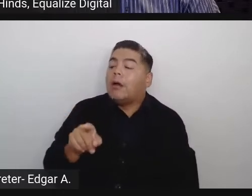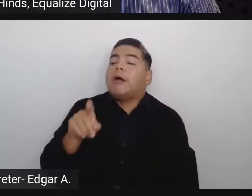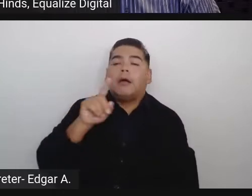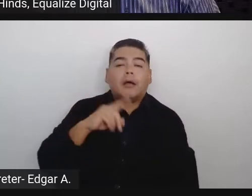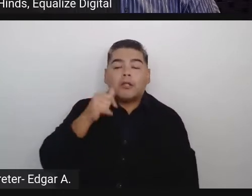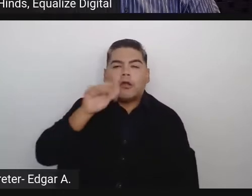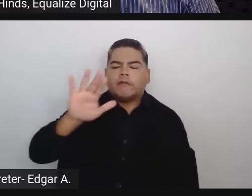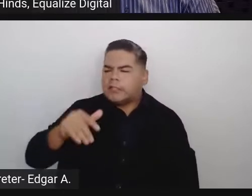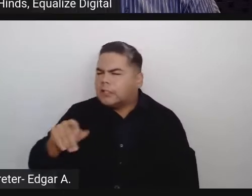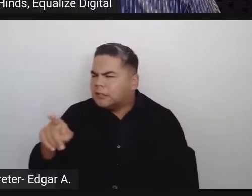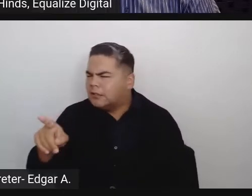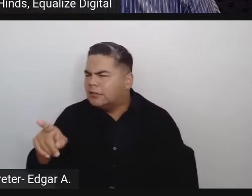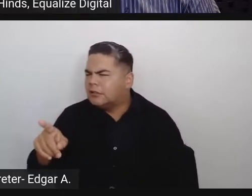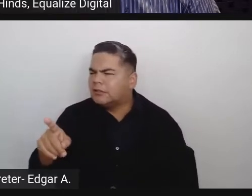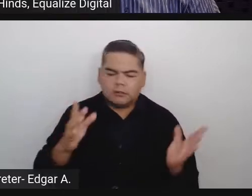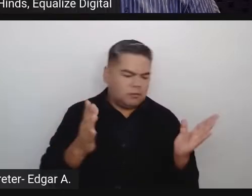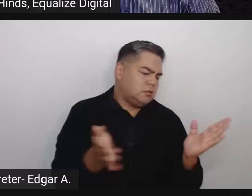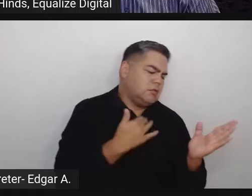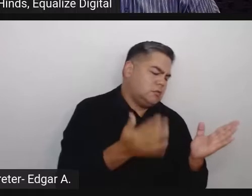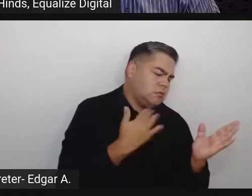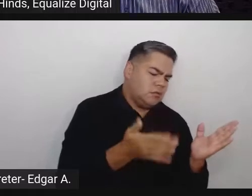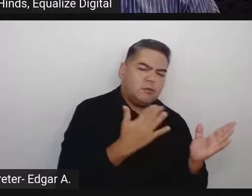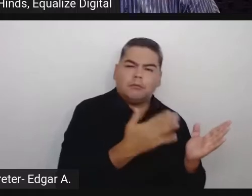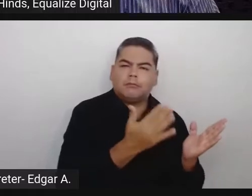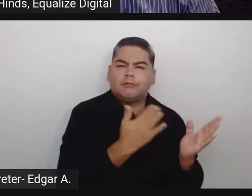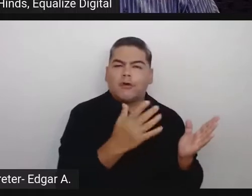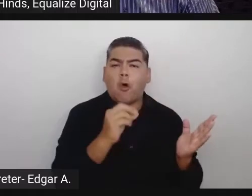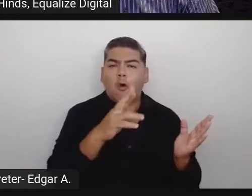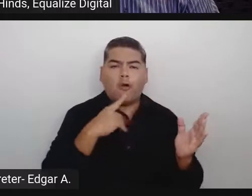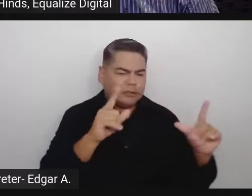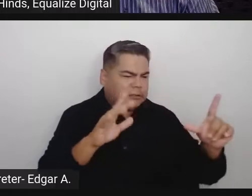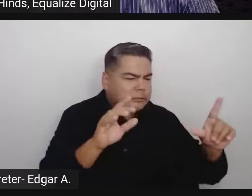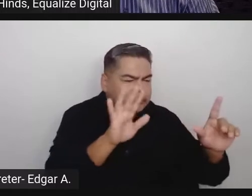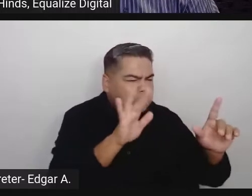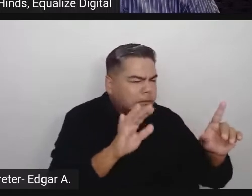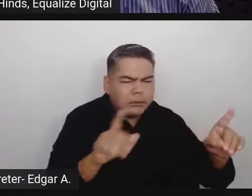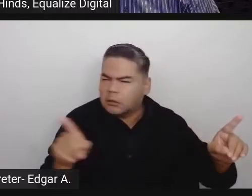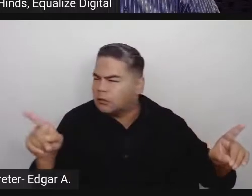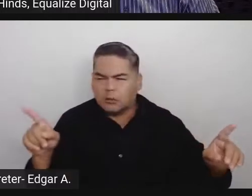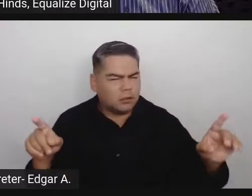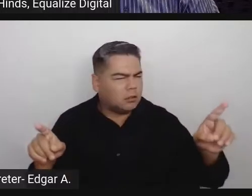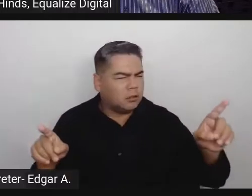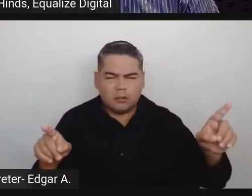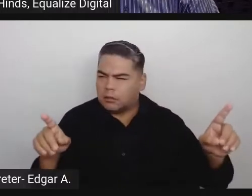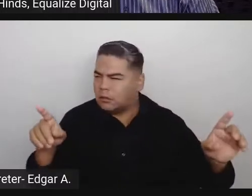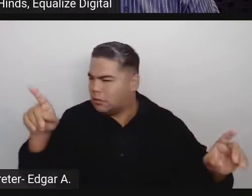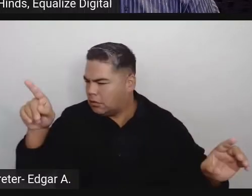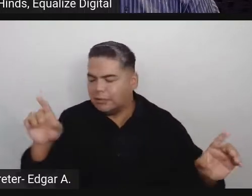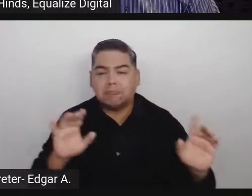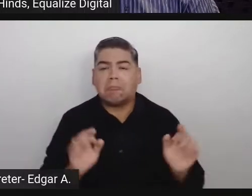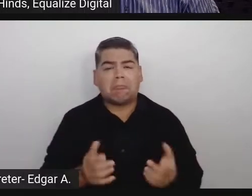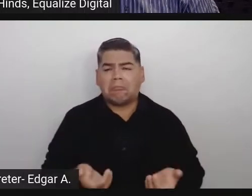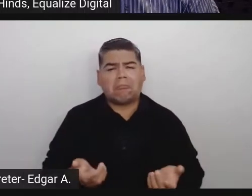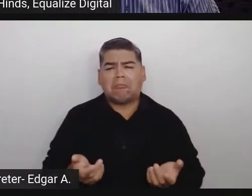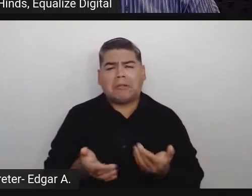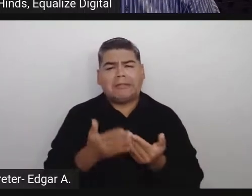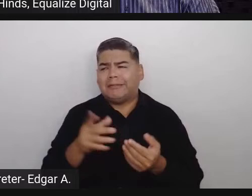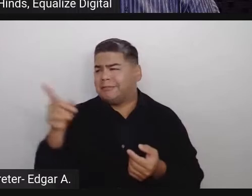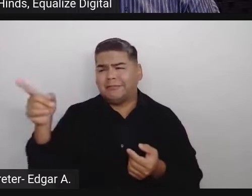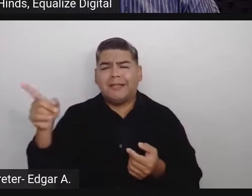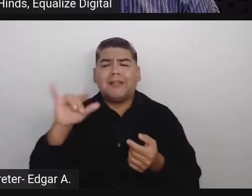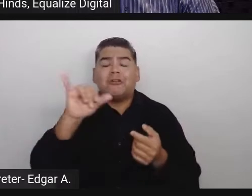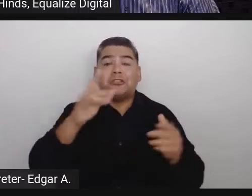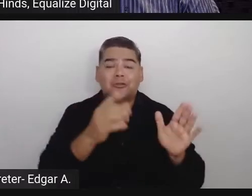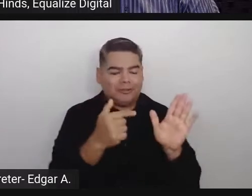their guide and then figure out, okay, what am I supposed to do here? And then the guide also will have like screenshots to things as well. So it's kind of like a